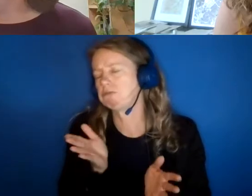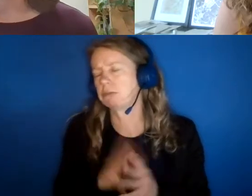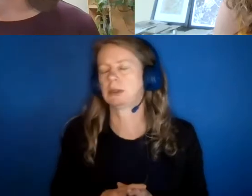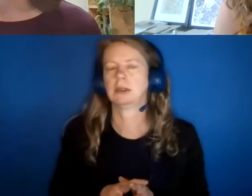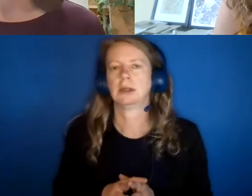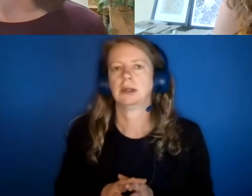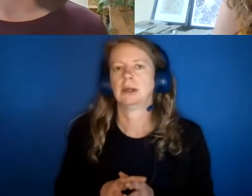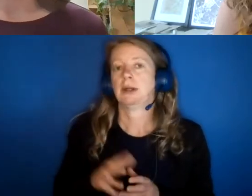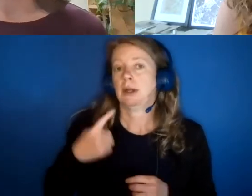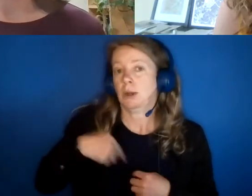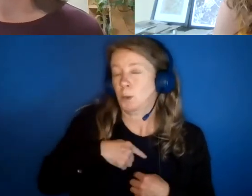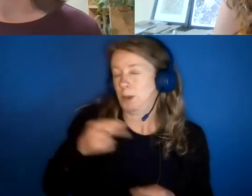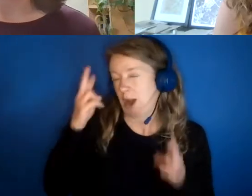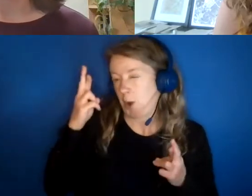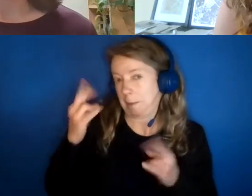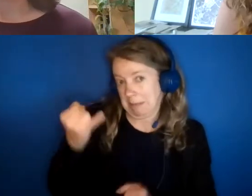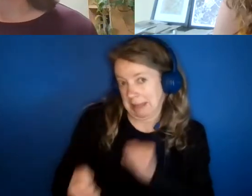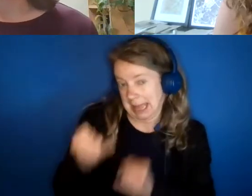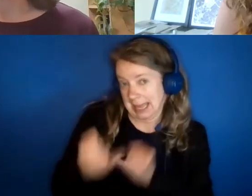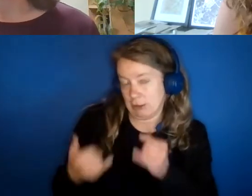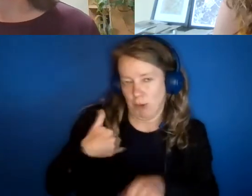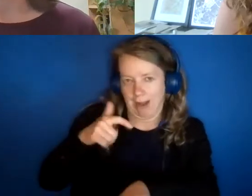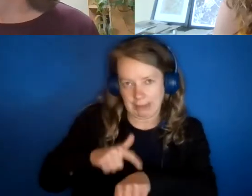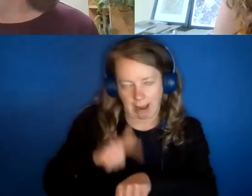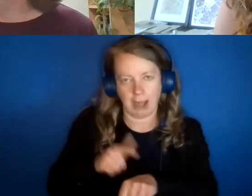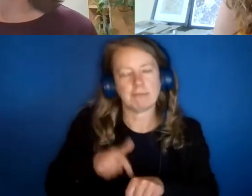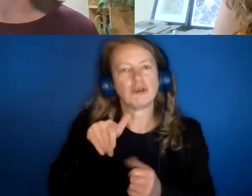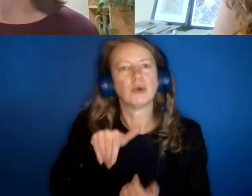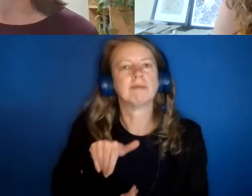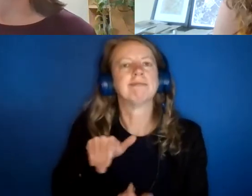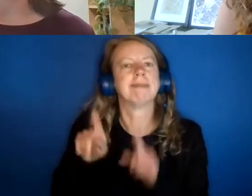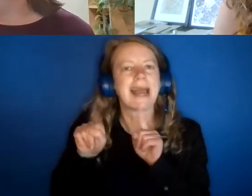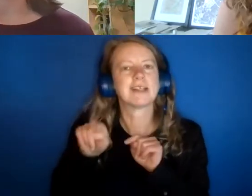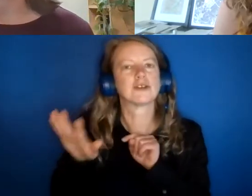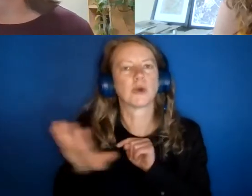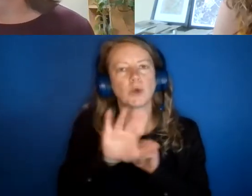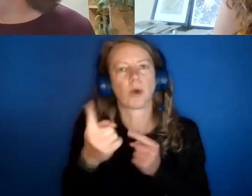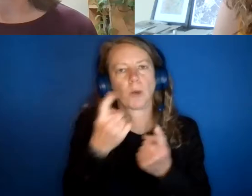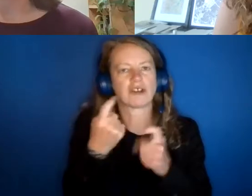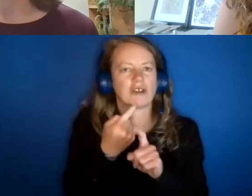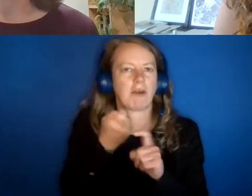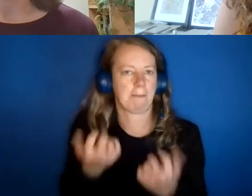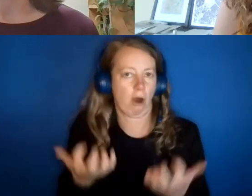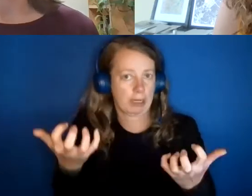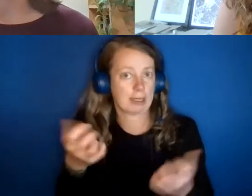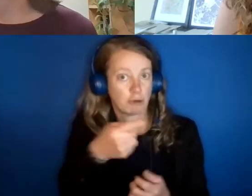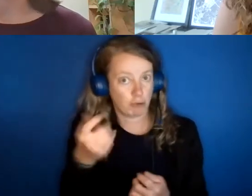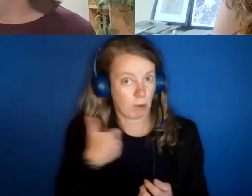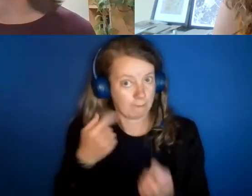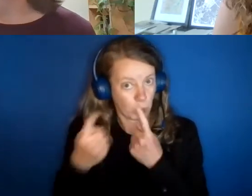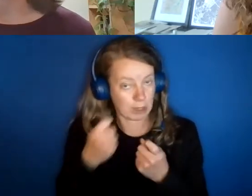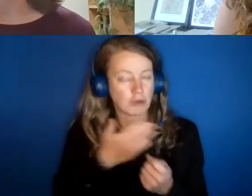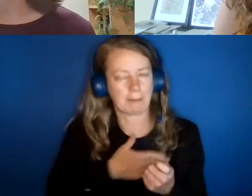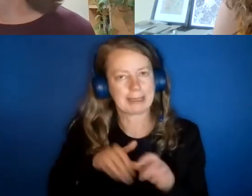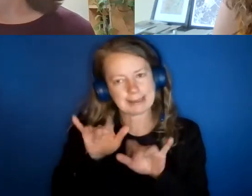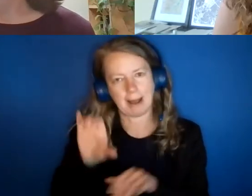have time at the end to address some audience questions. So if you have questions, please submit them in the chat and we'll do our best to get